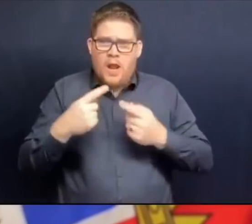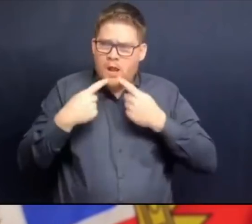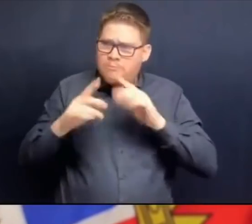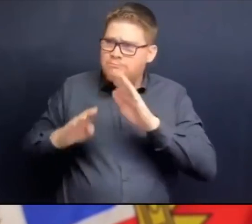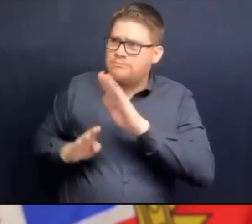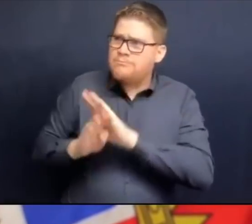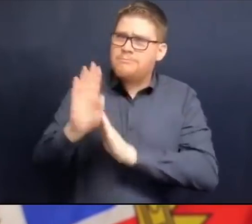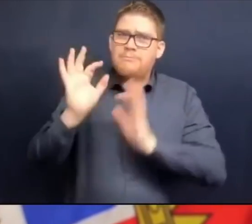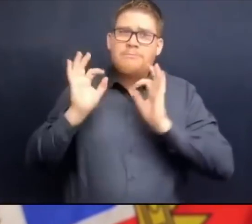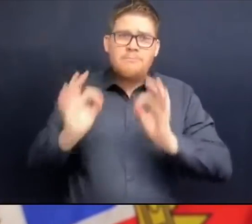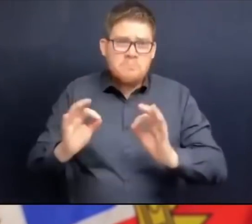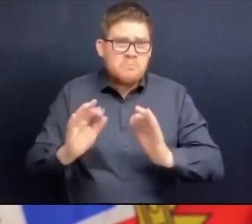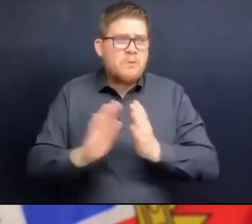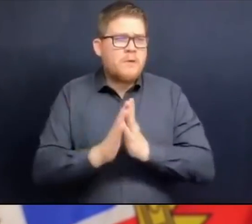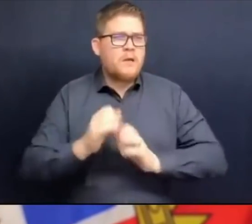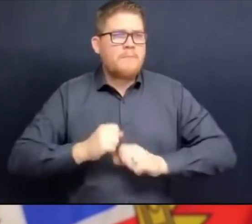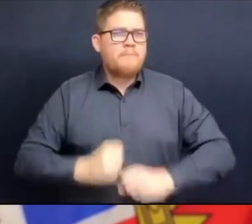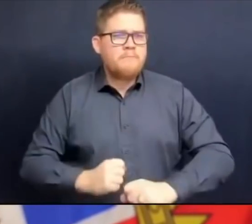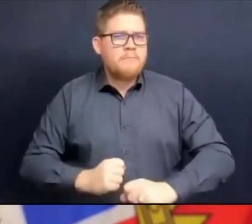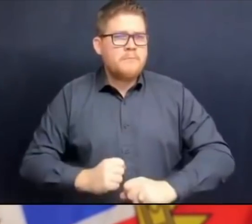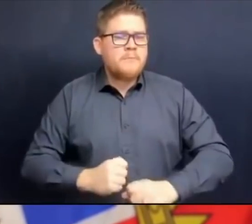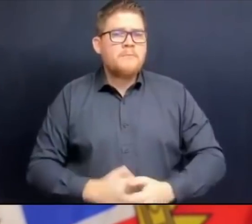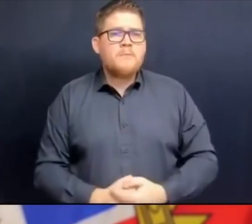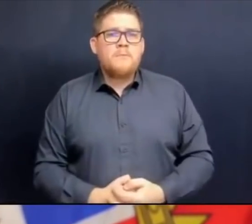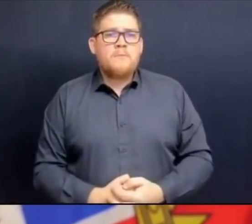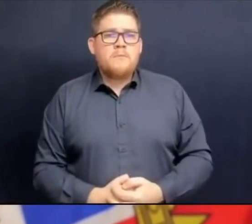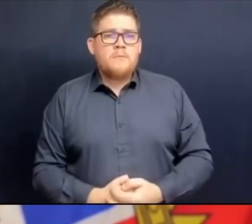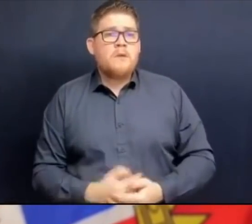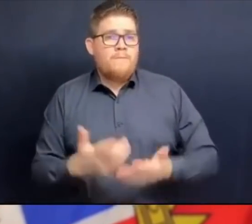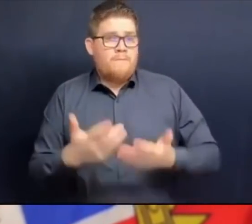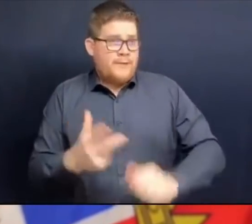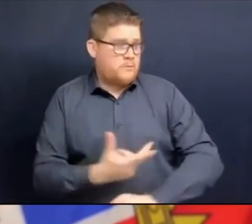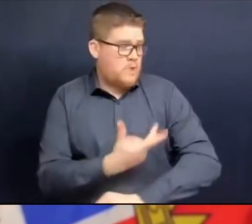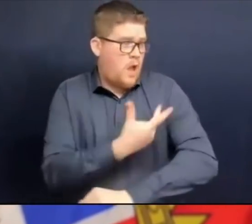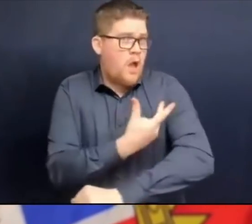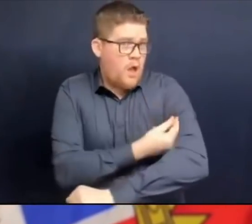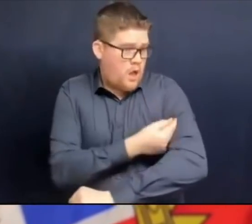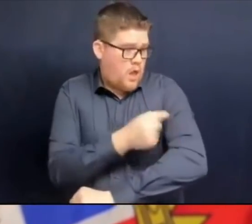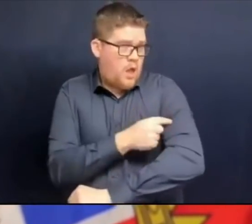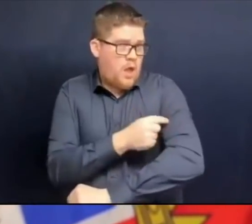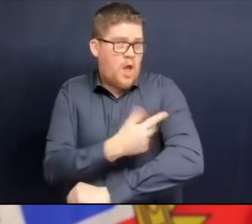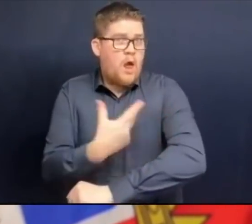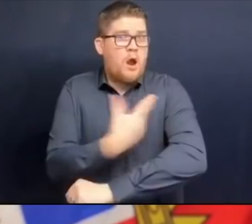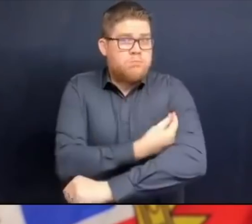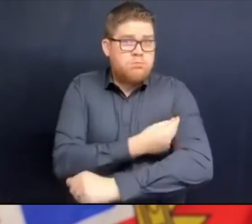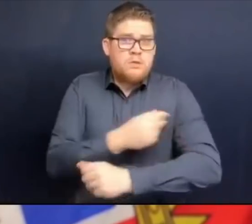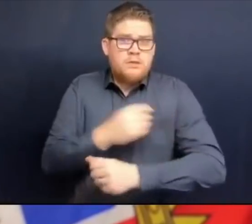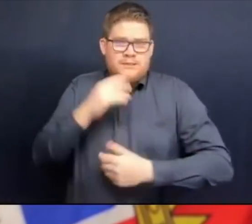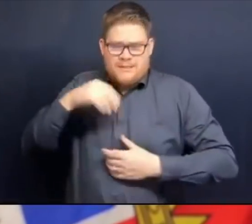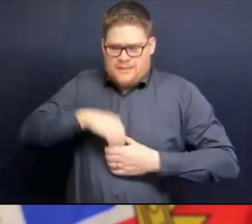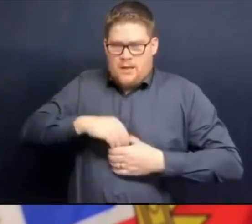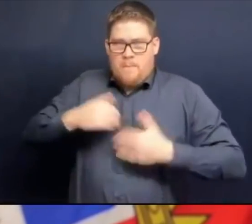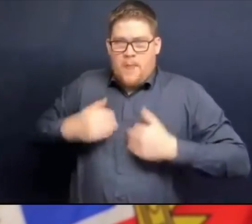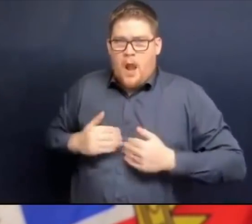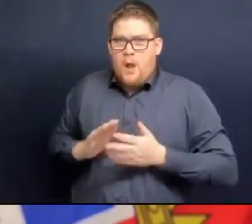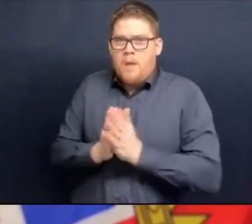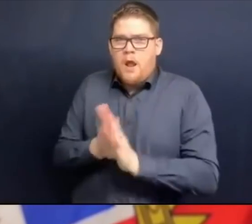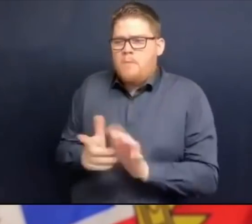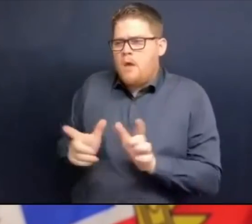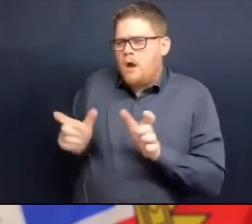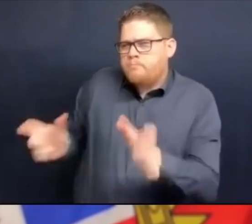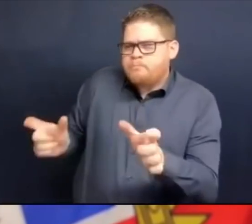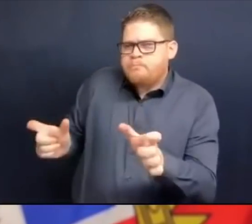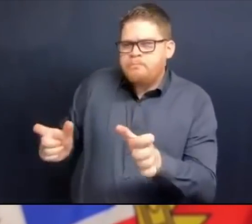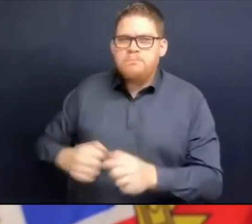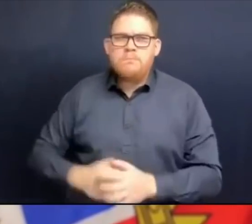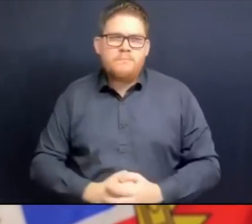the effectiveness of our boosters, and the immunity as we move forward. But we also know that we have a higher